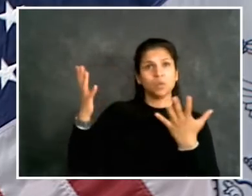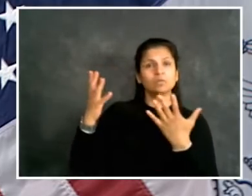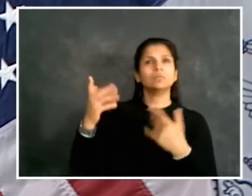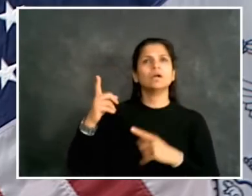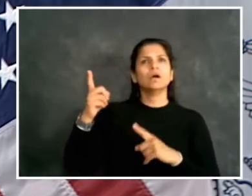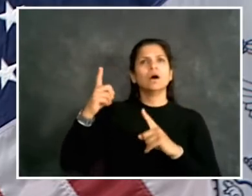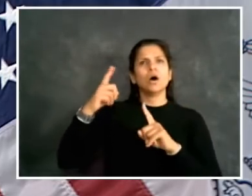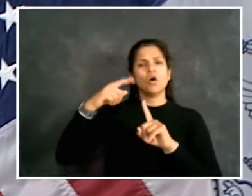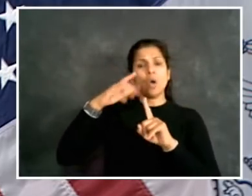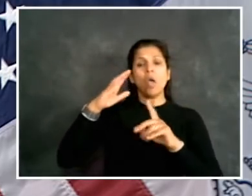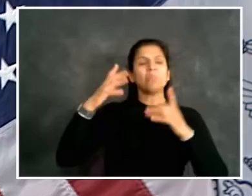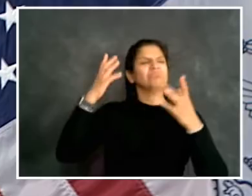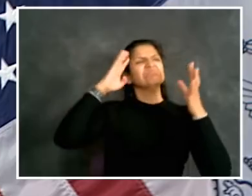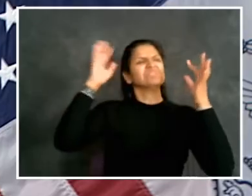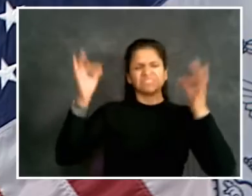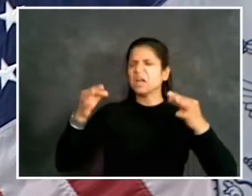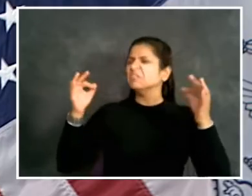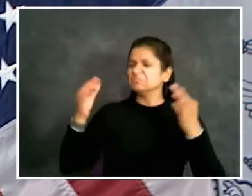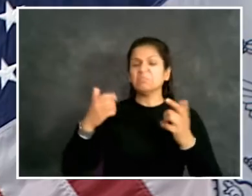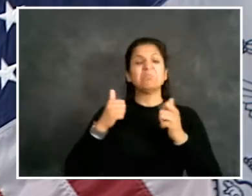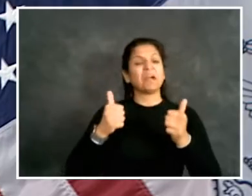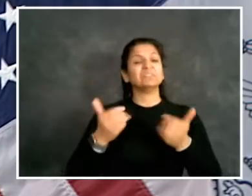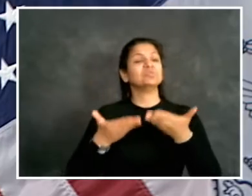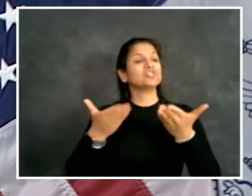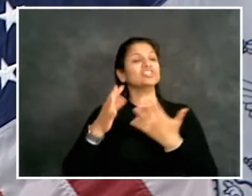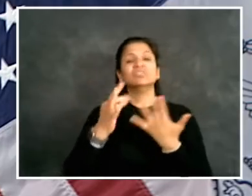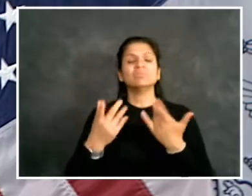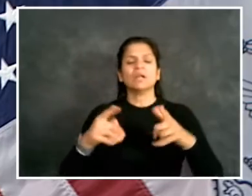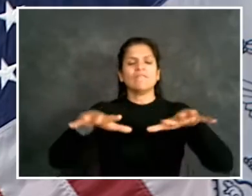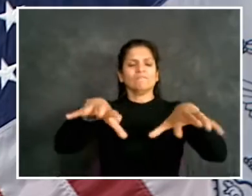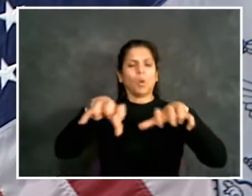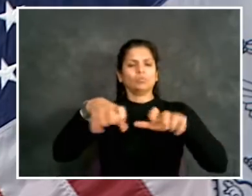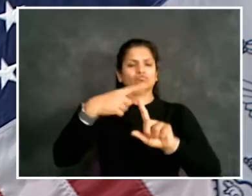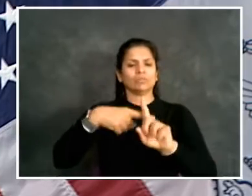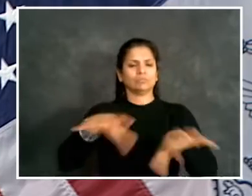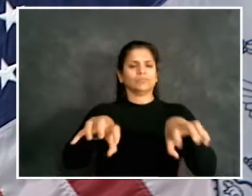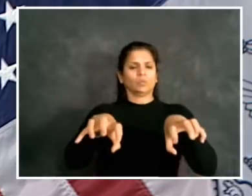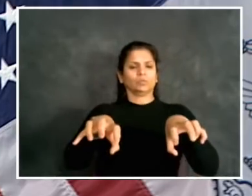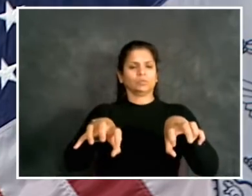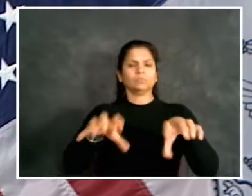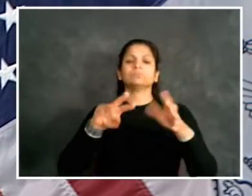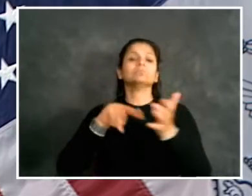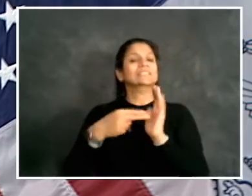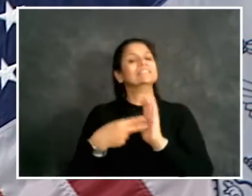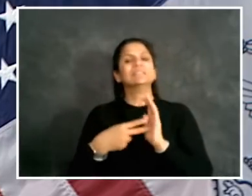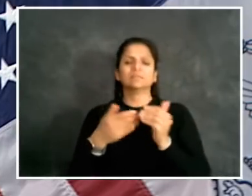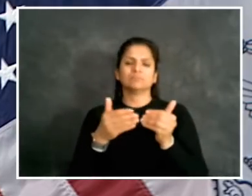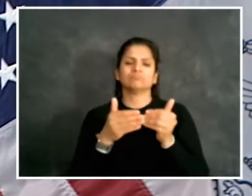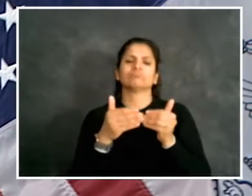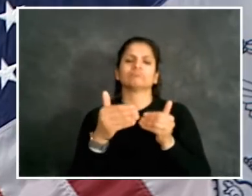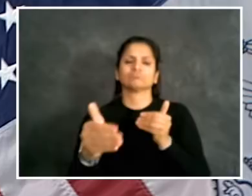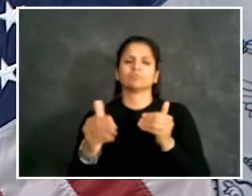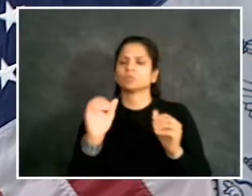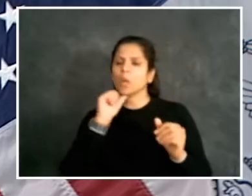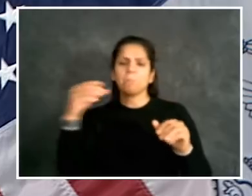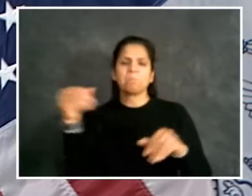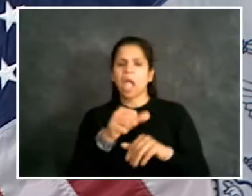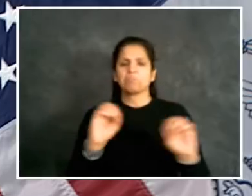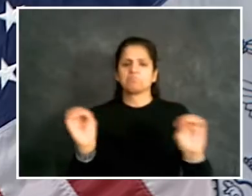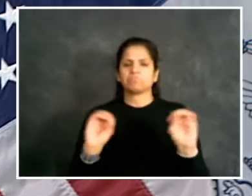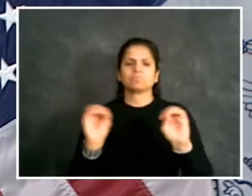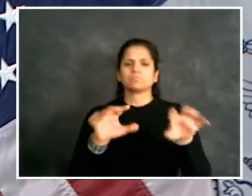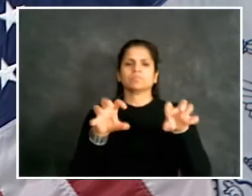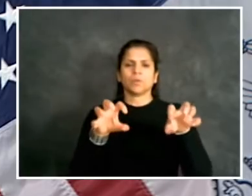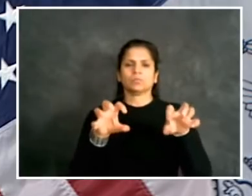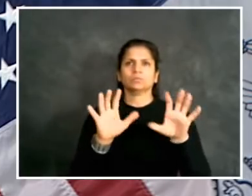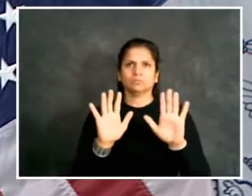Next is Julia from the Post. Julia? Hey, good morning, Mr. Mayor, and to everyone else on the call.